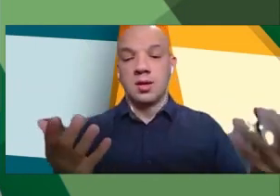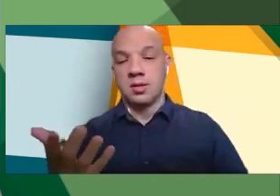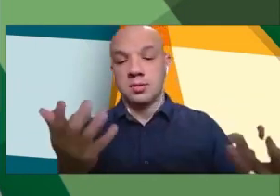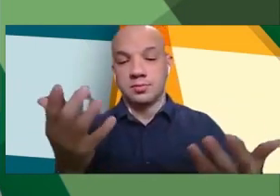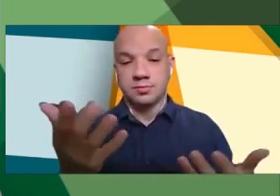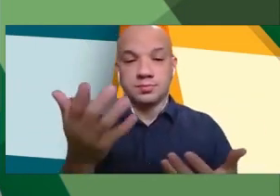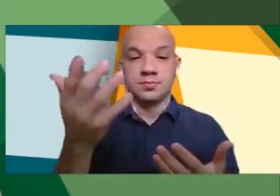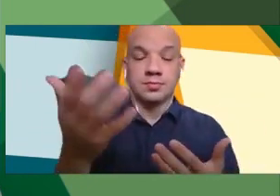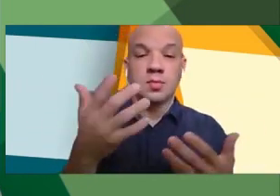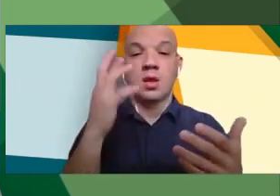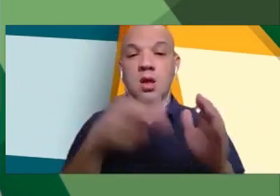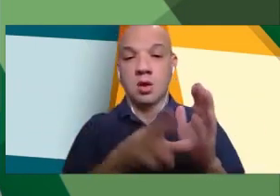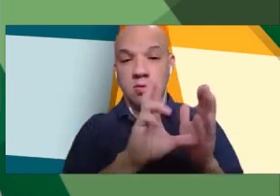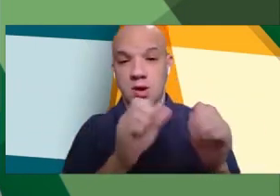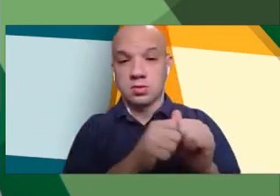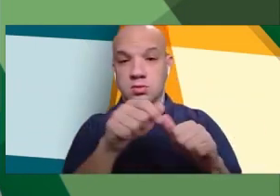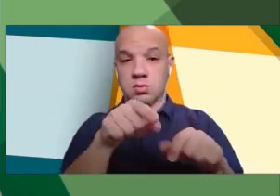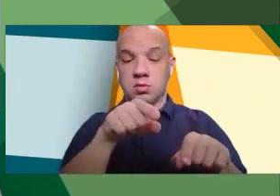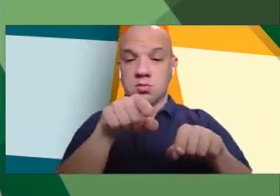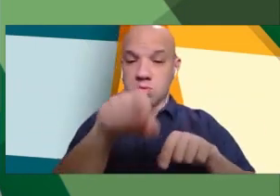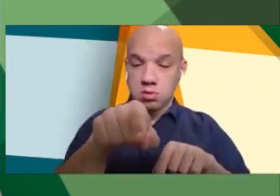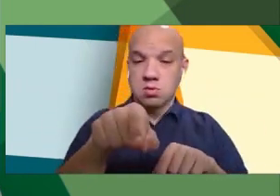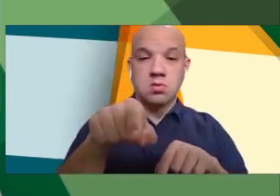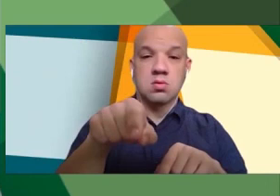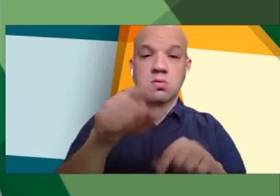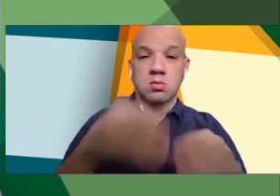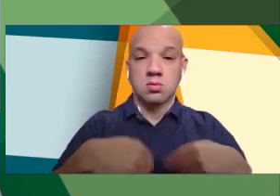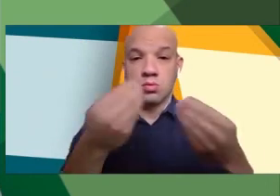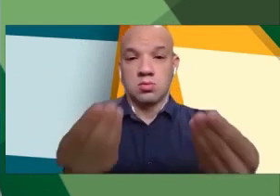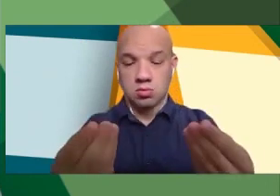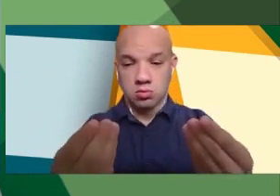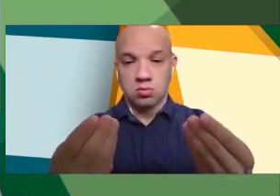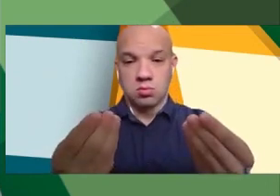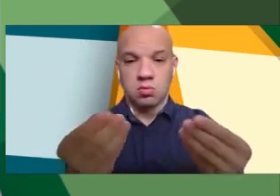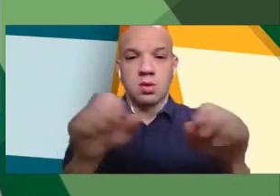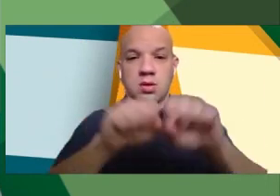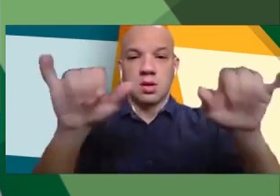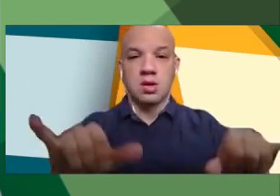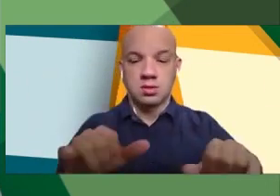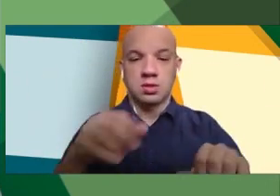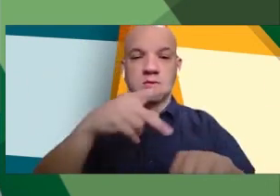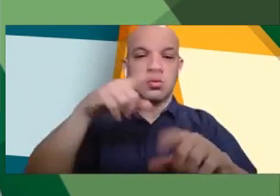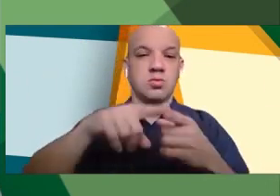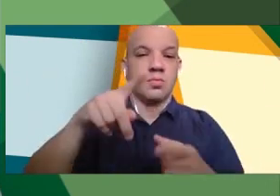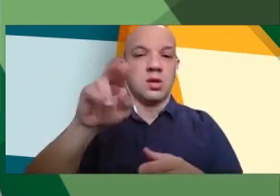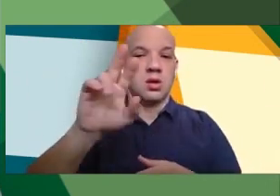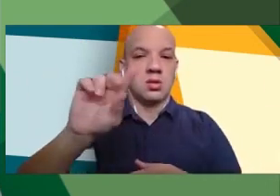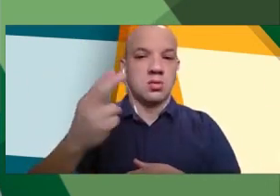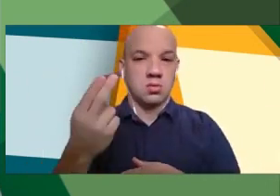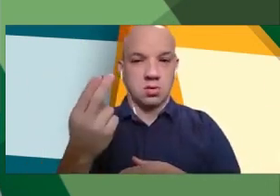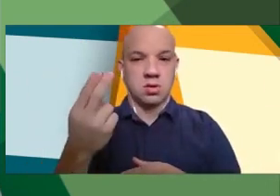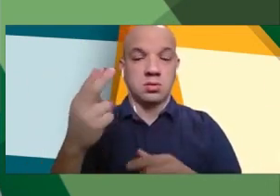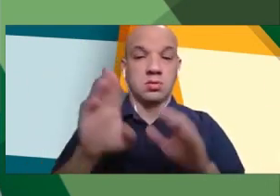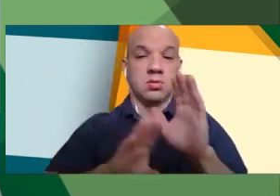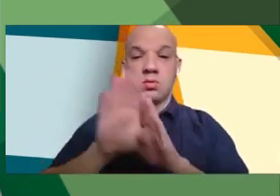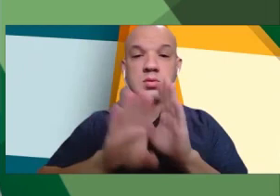may revise review, to provide telecommuting assistance to PRDOH, and to